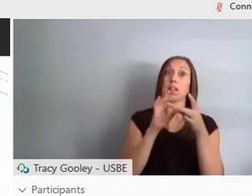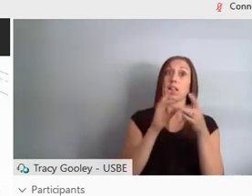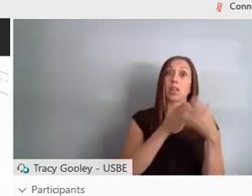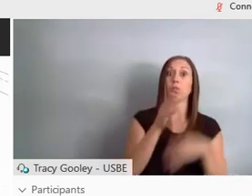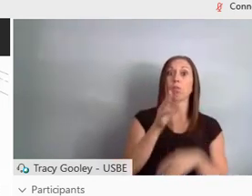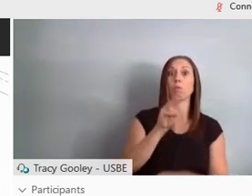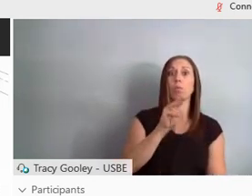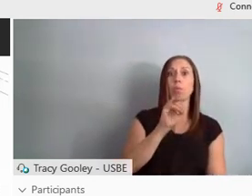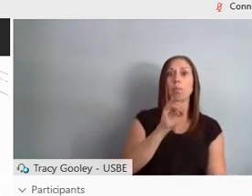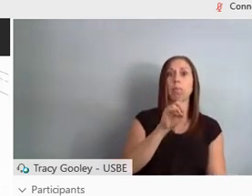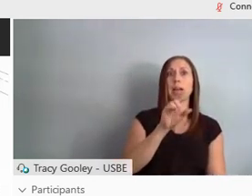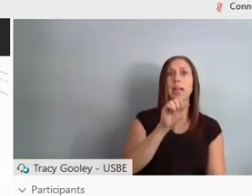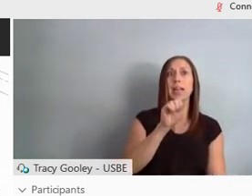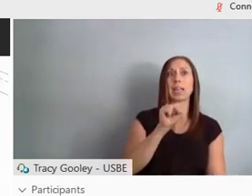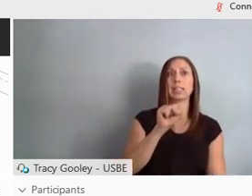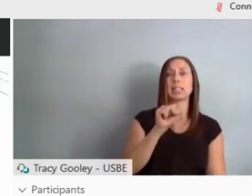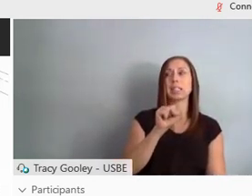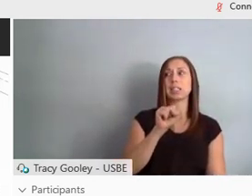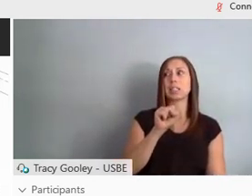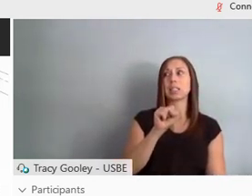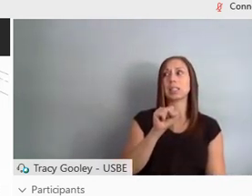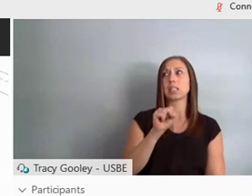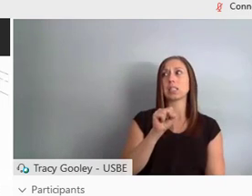through Midas or